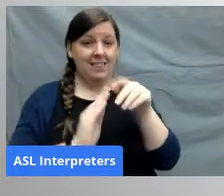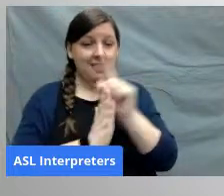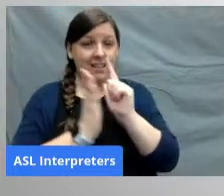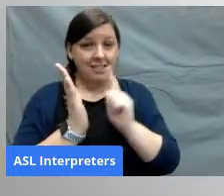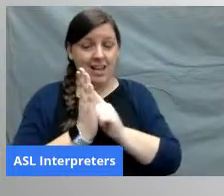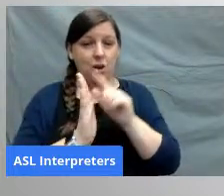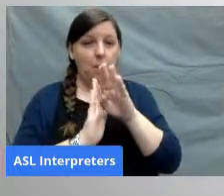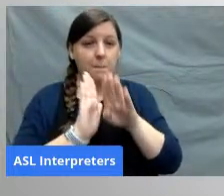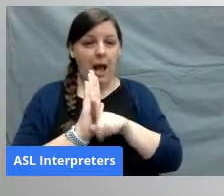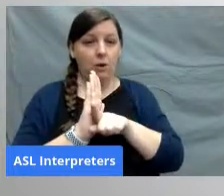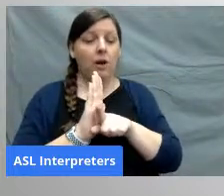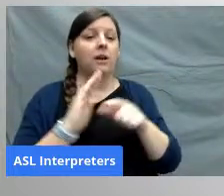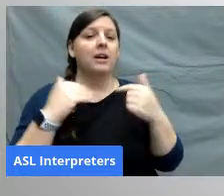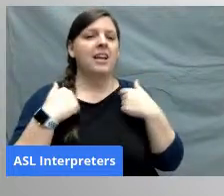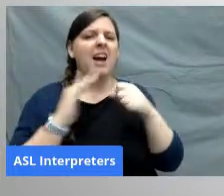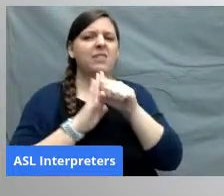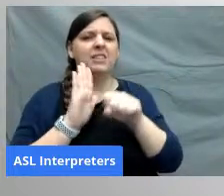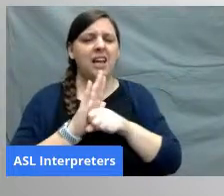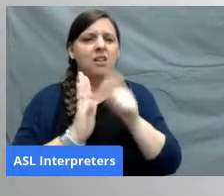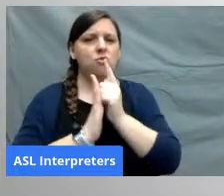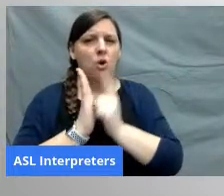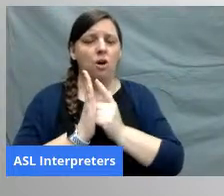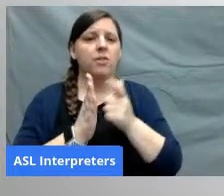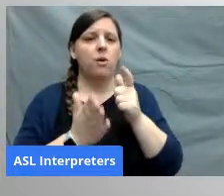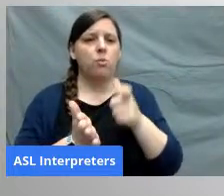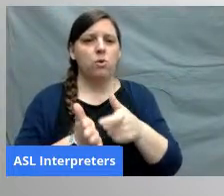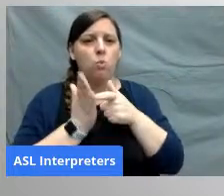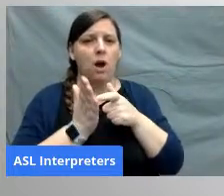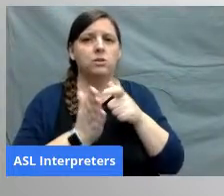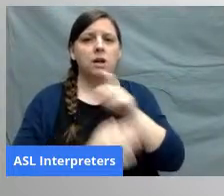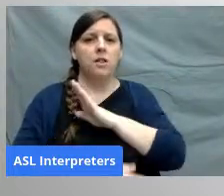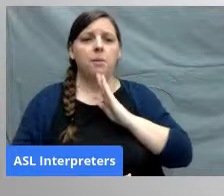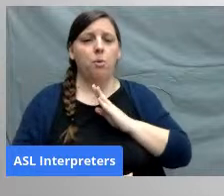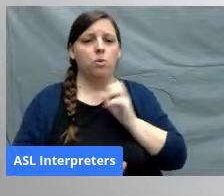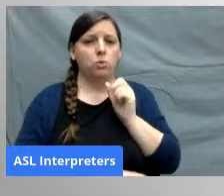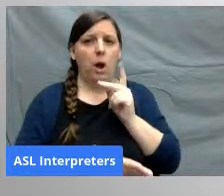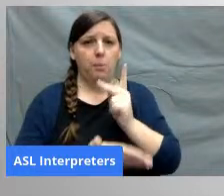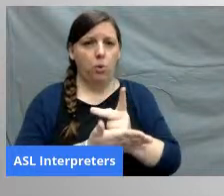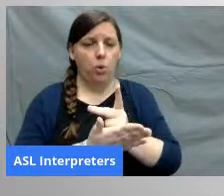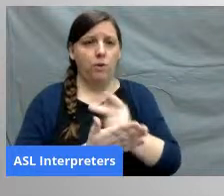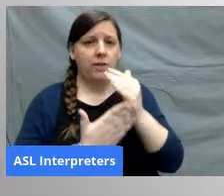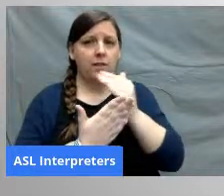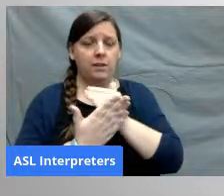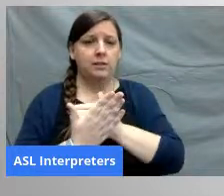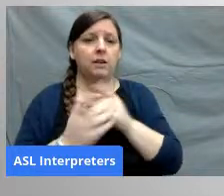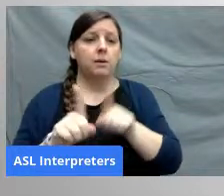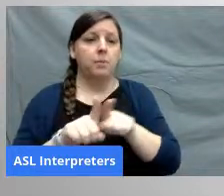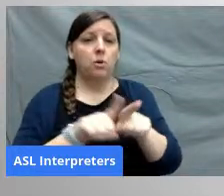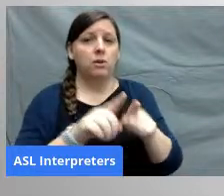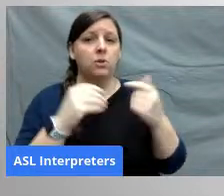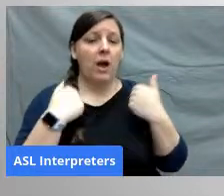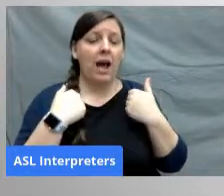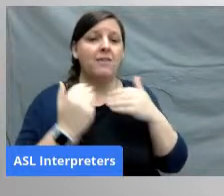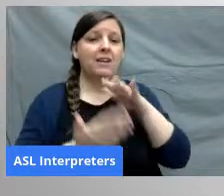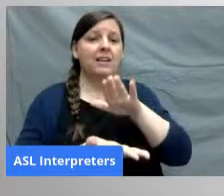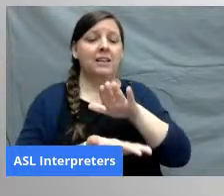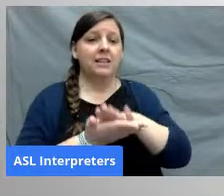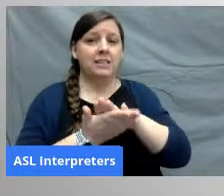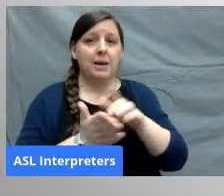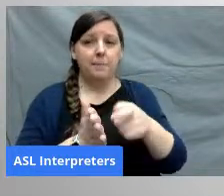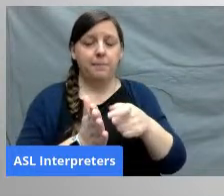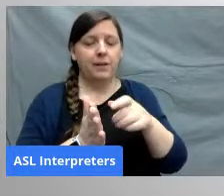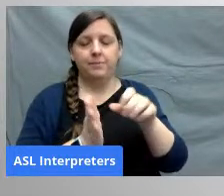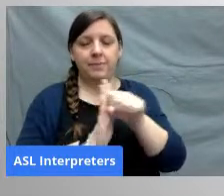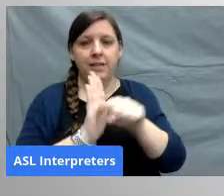approve the personnel list, but then you also have the state mandated local board member code of ethics, one